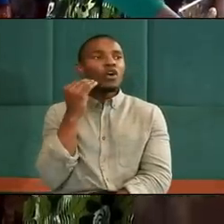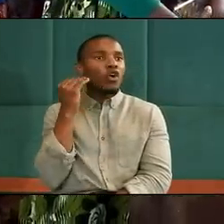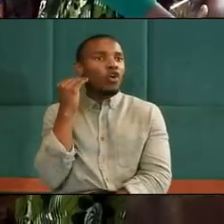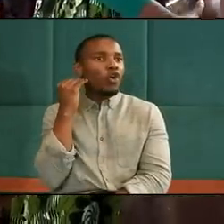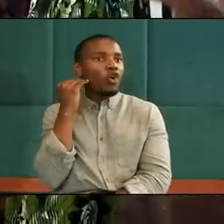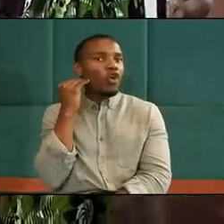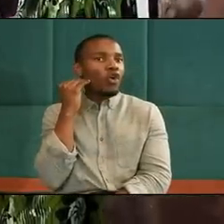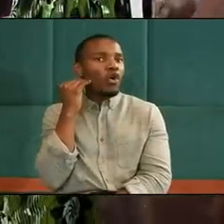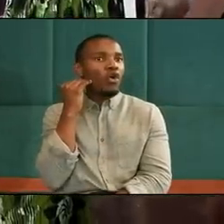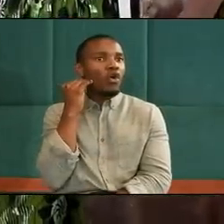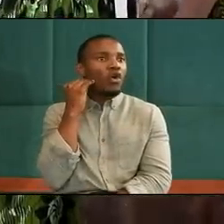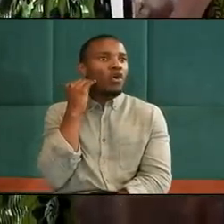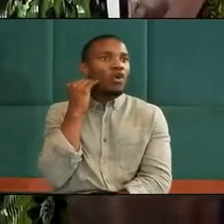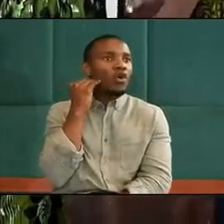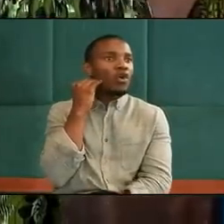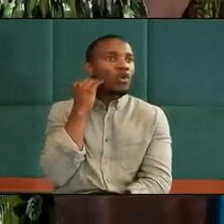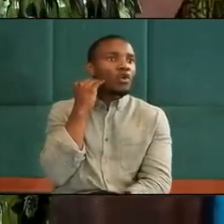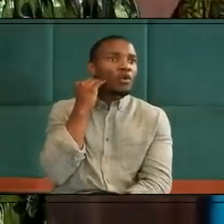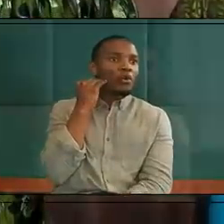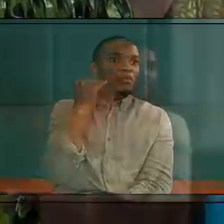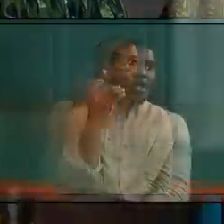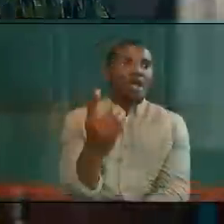Coming home, Jesus.